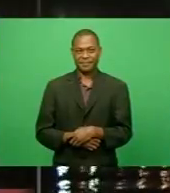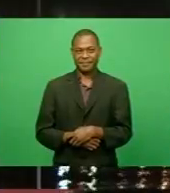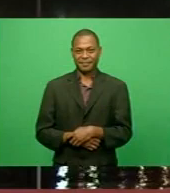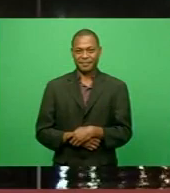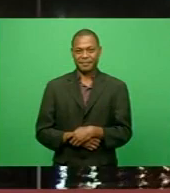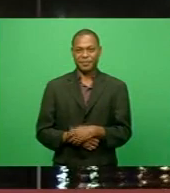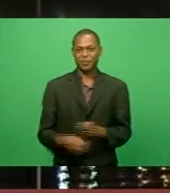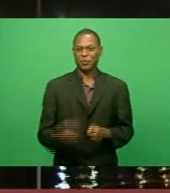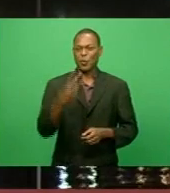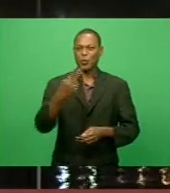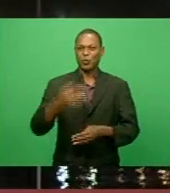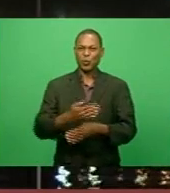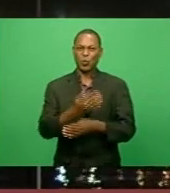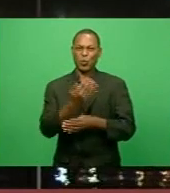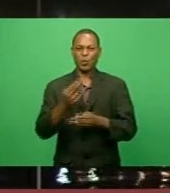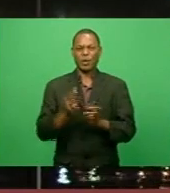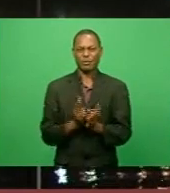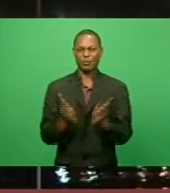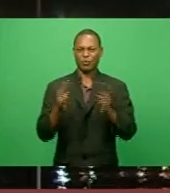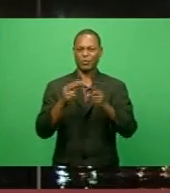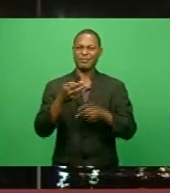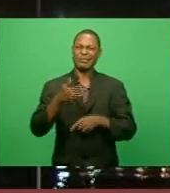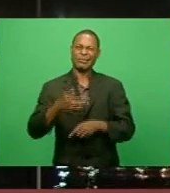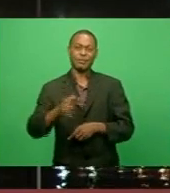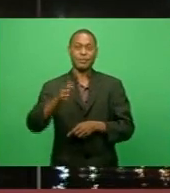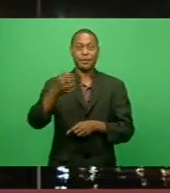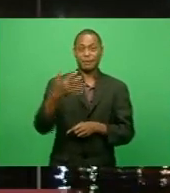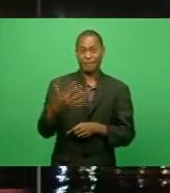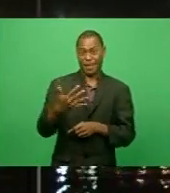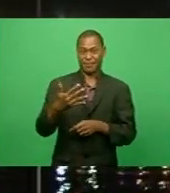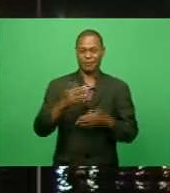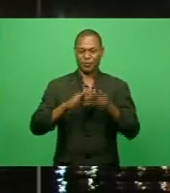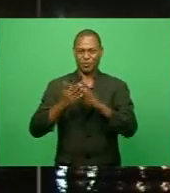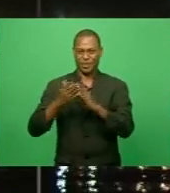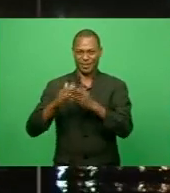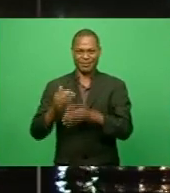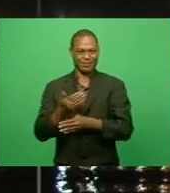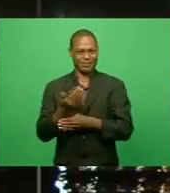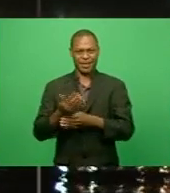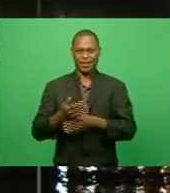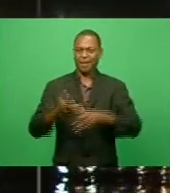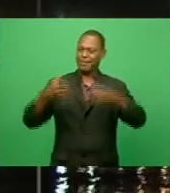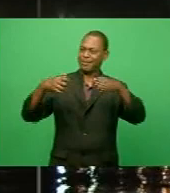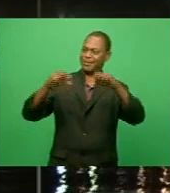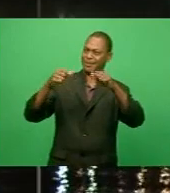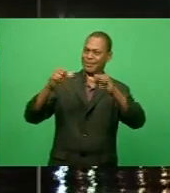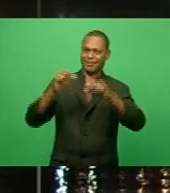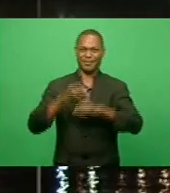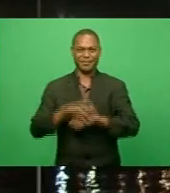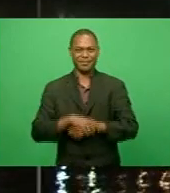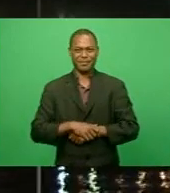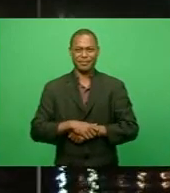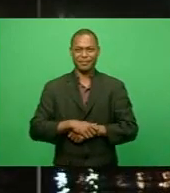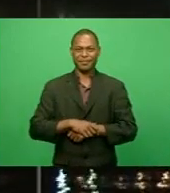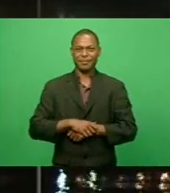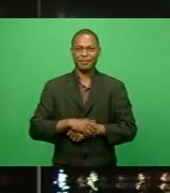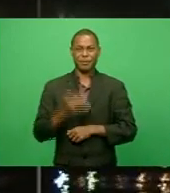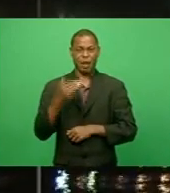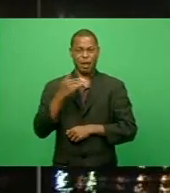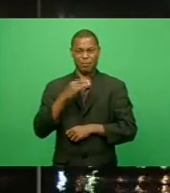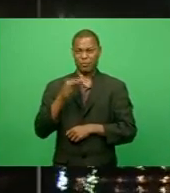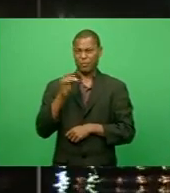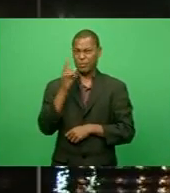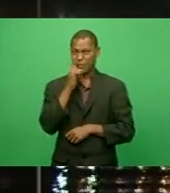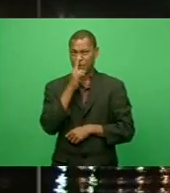The two-day UN 75 Community Day event in Nadi has been hailed a success. With hundreds of Fijians attending